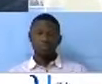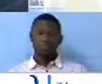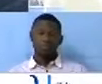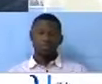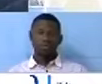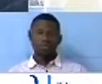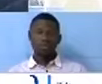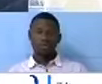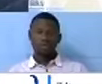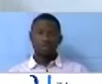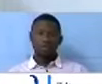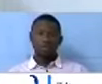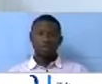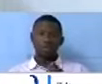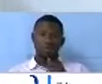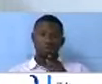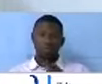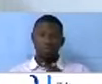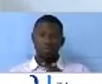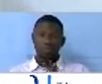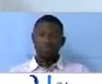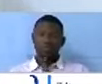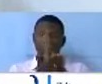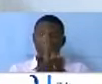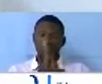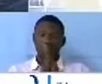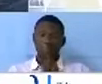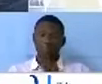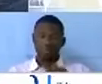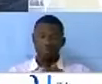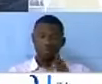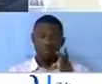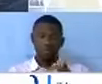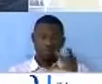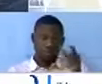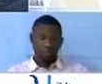Yeah. So, did you volunteer to be a witness in